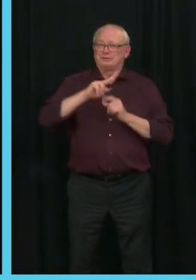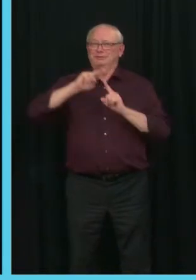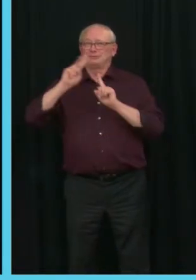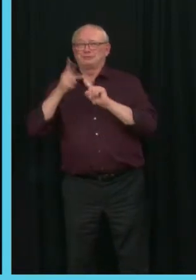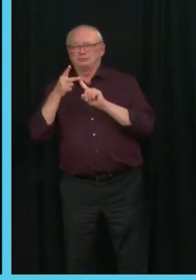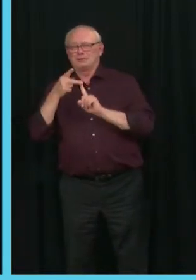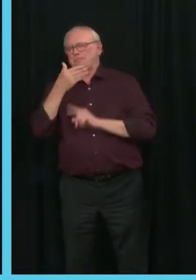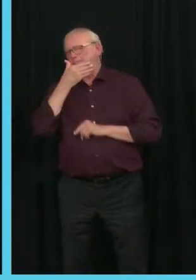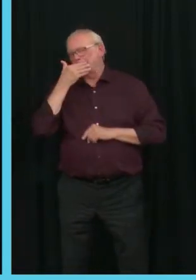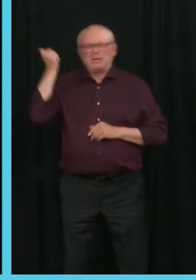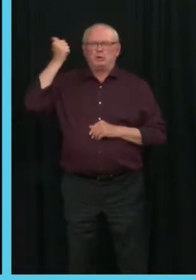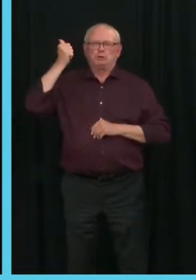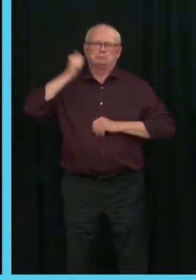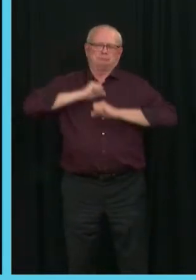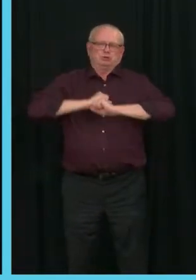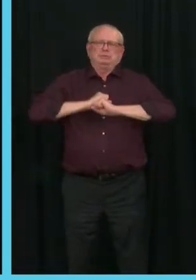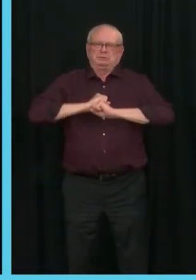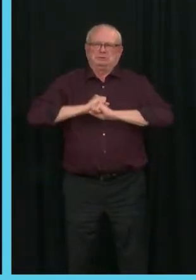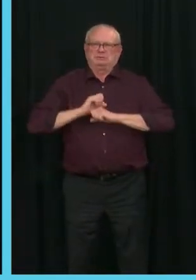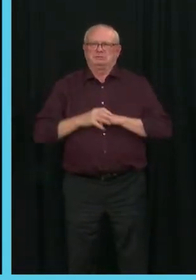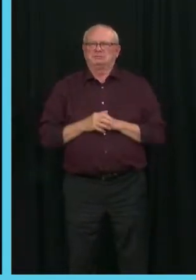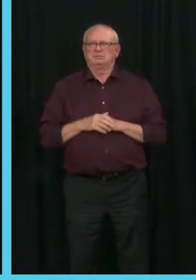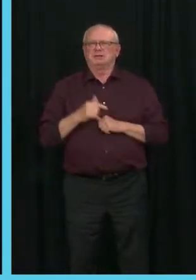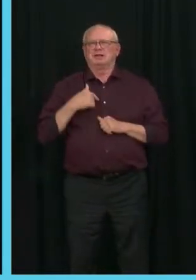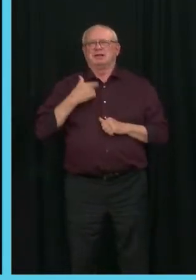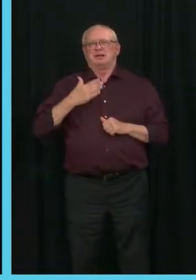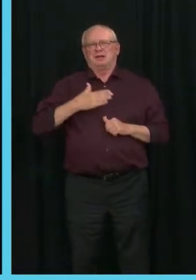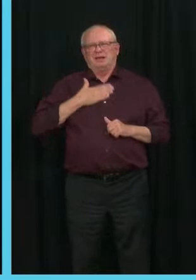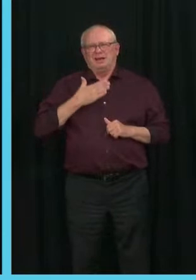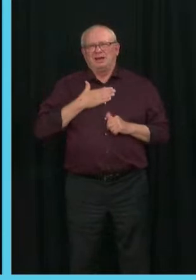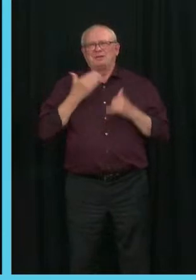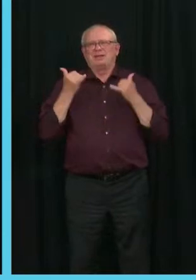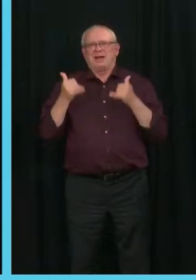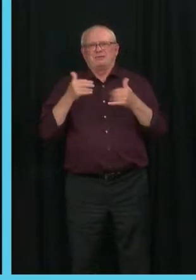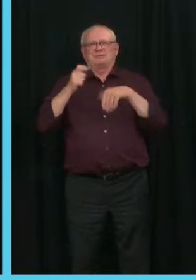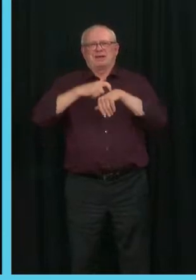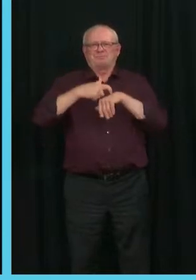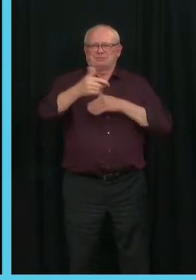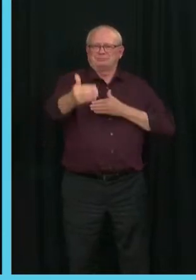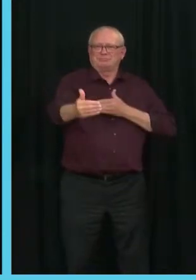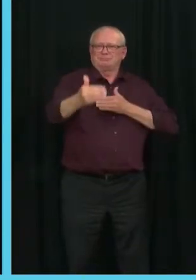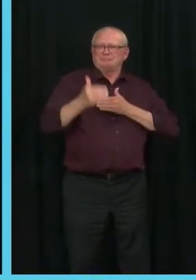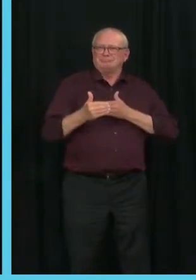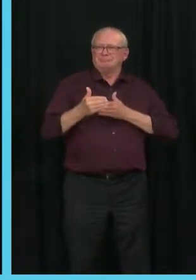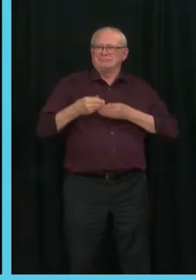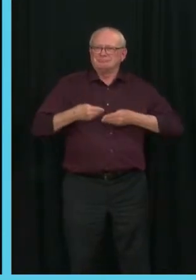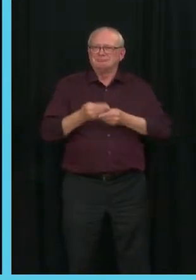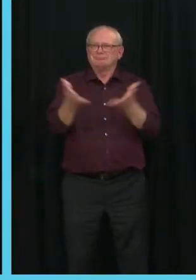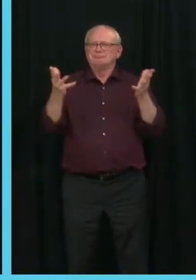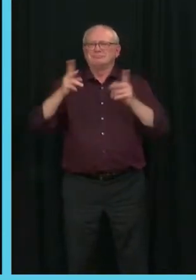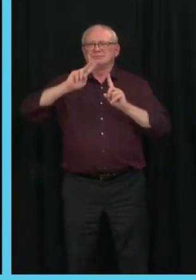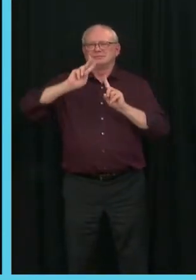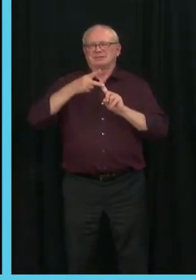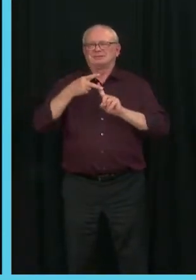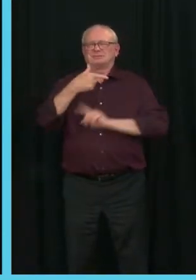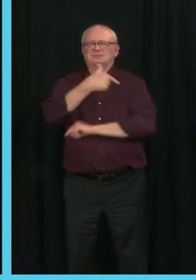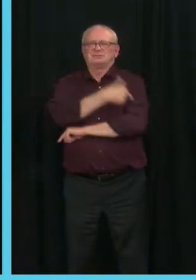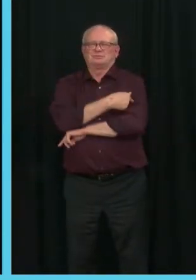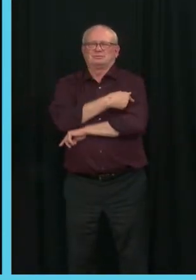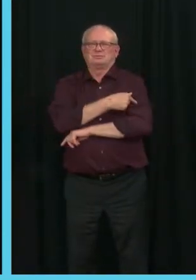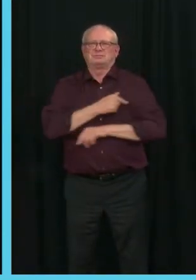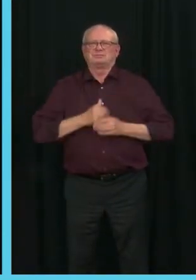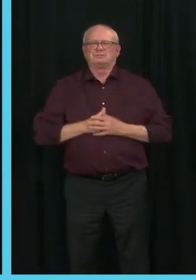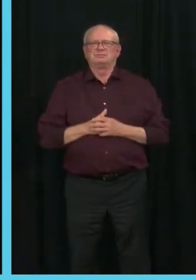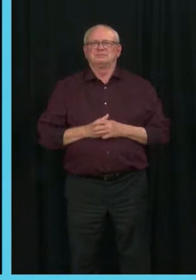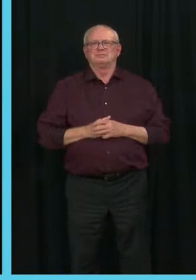to start offering second doses for many more Albertans. As we continue to face COVID-19 and its emerging variants, the